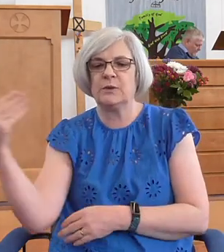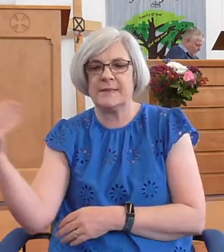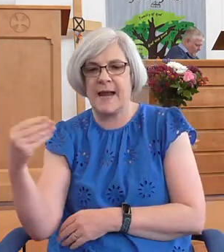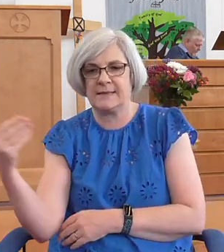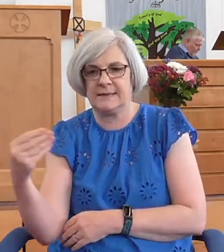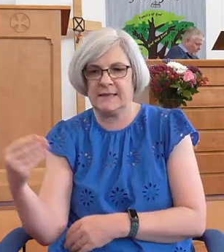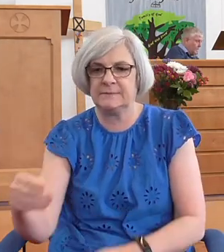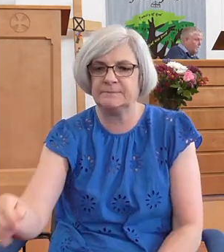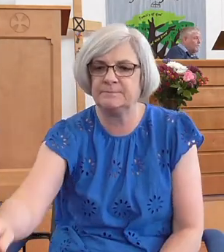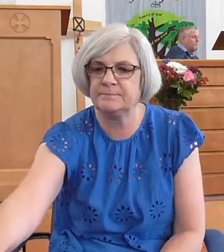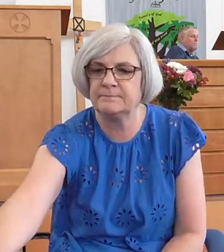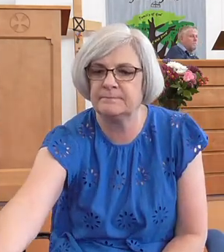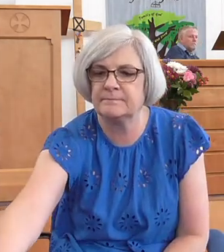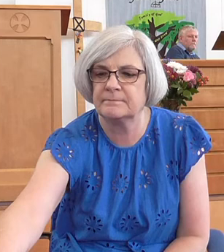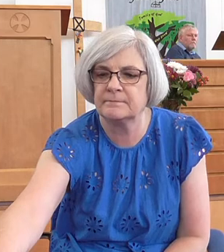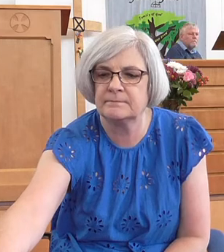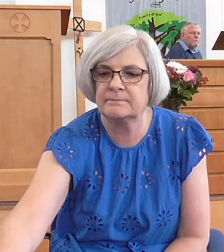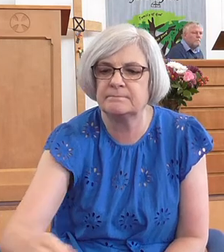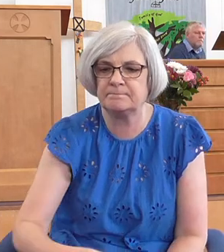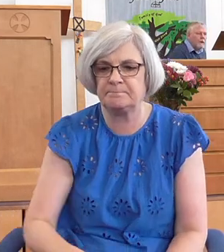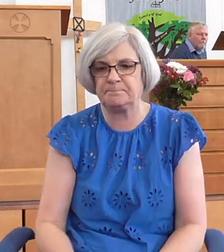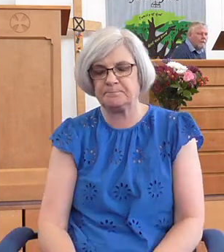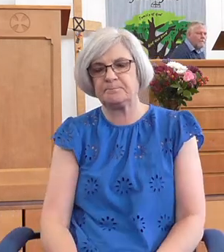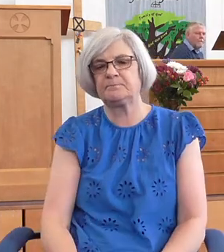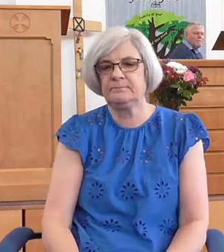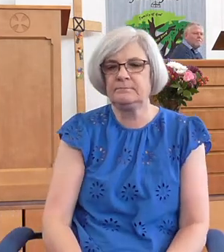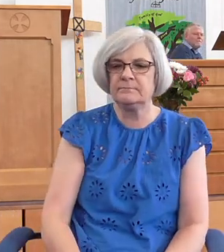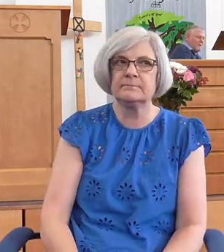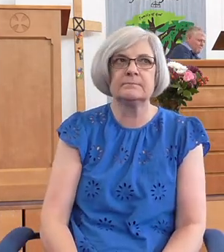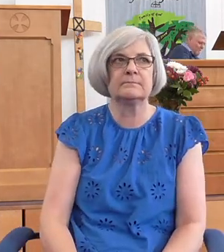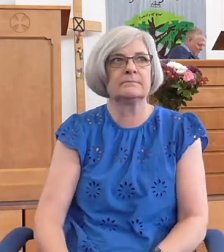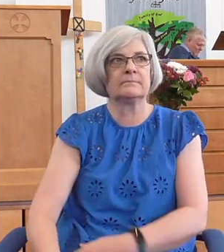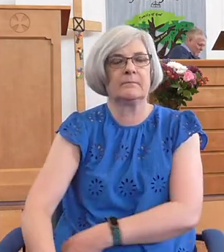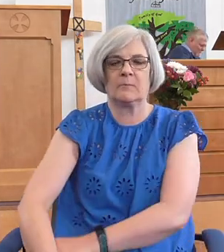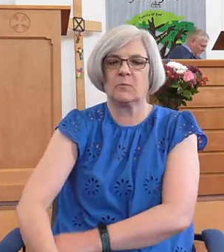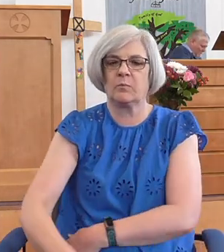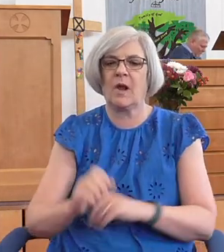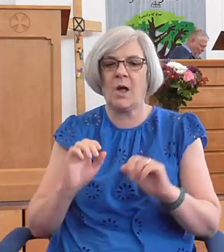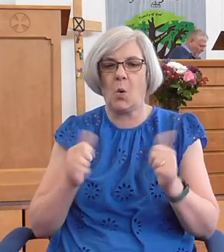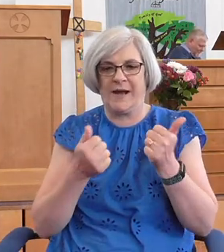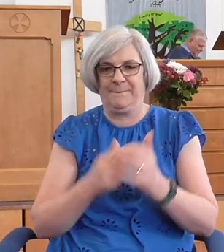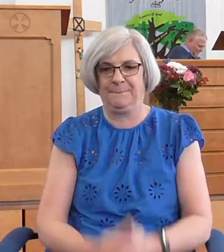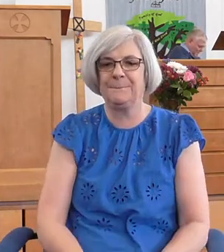verse 12 to 19. Yeah? Yep. Right.